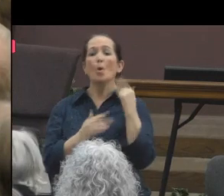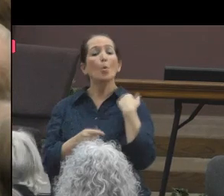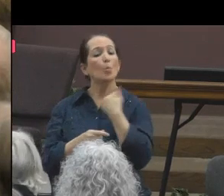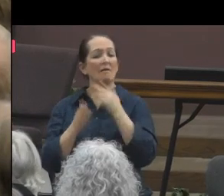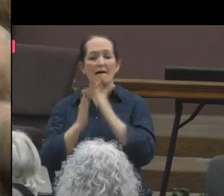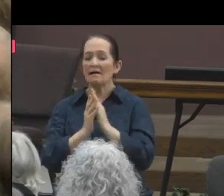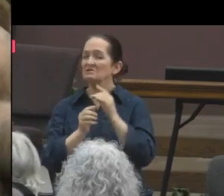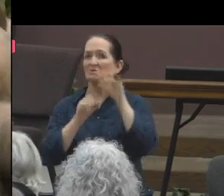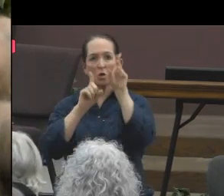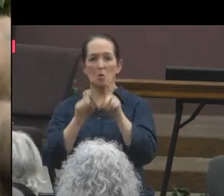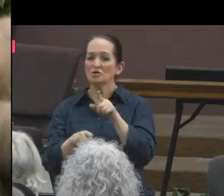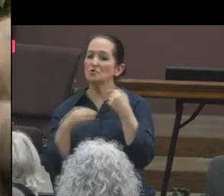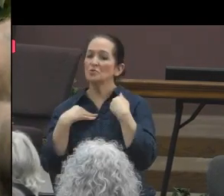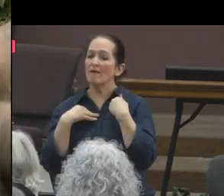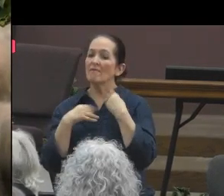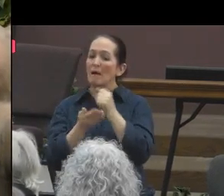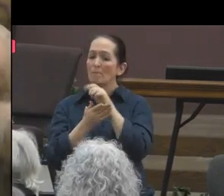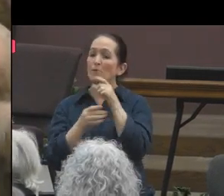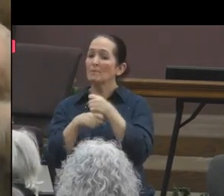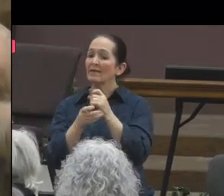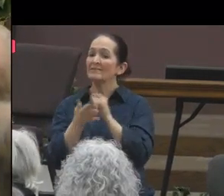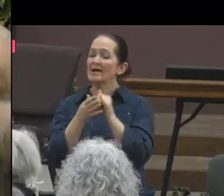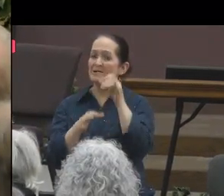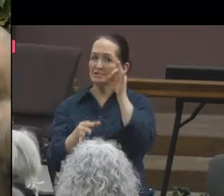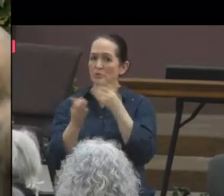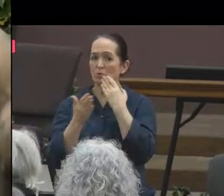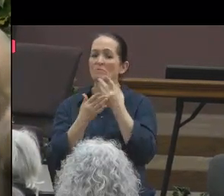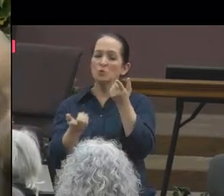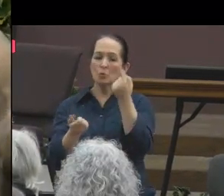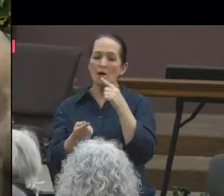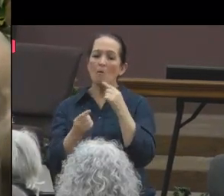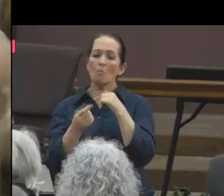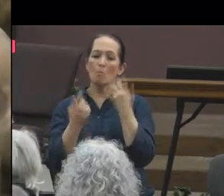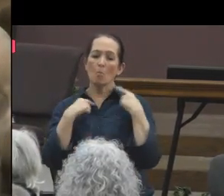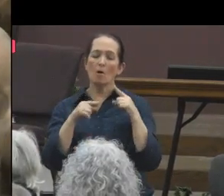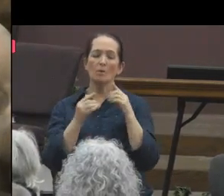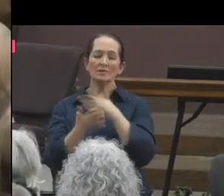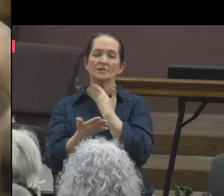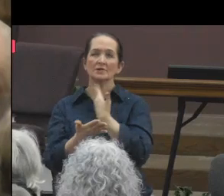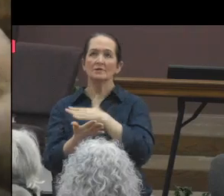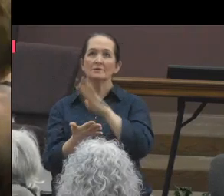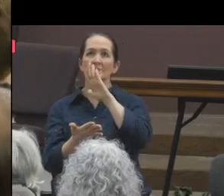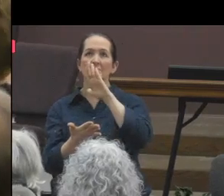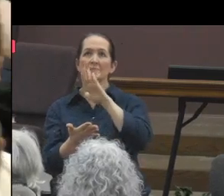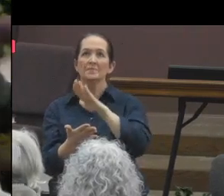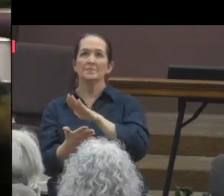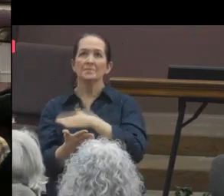help you to make that decision well. You step out and come as we sing.